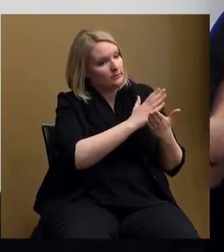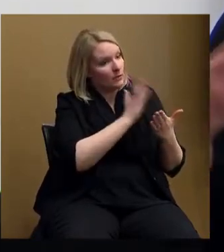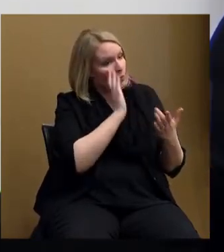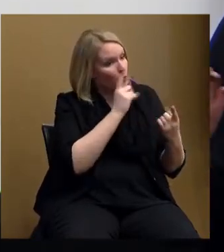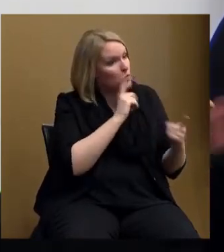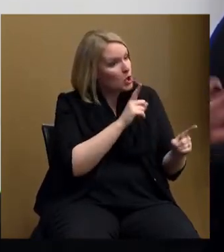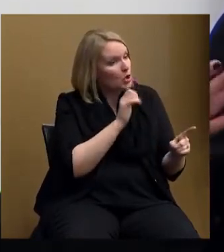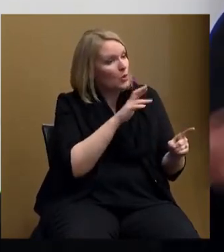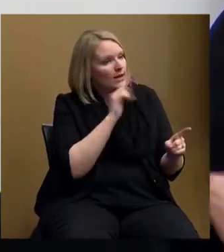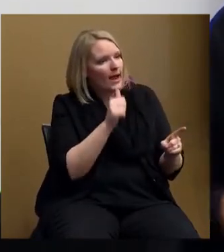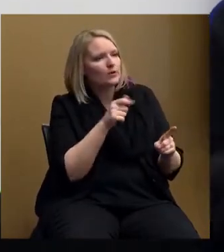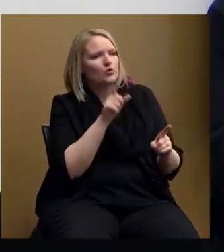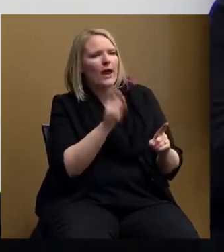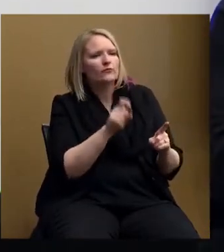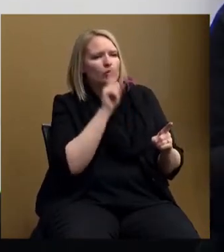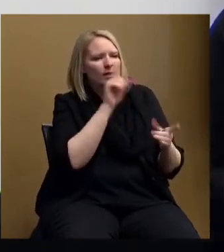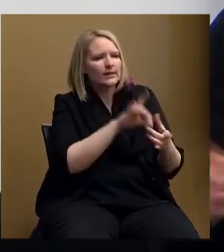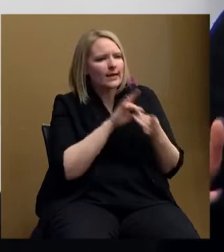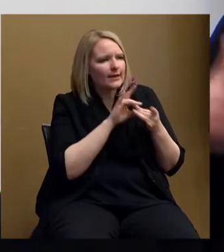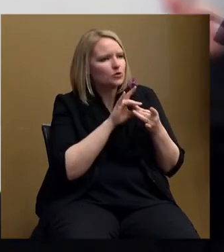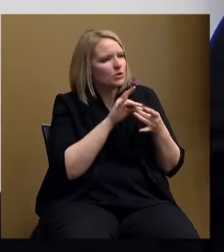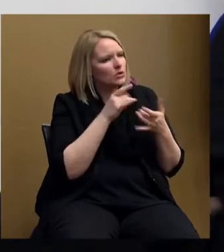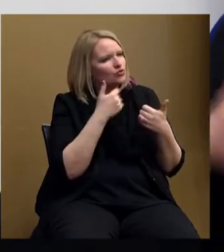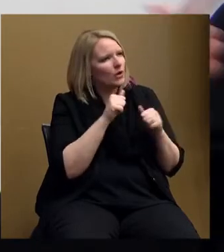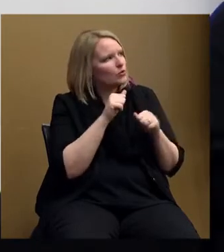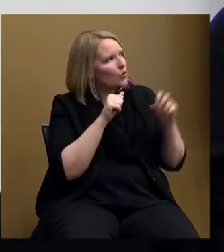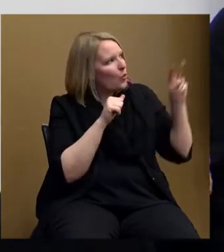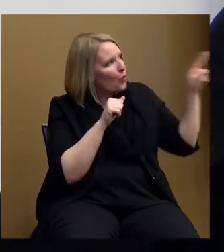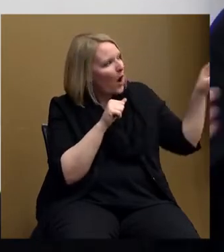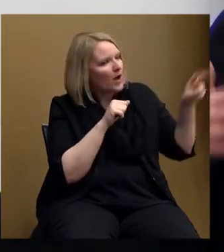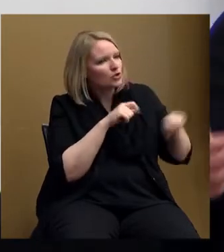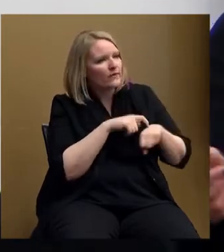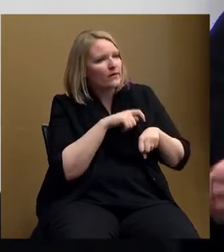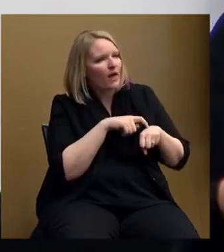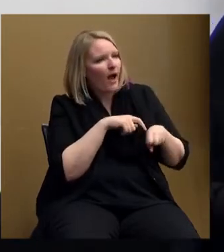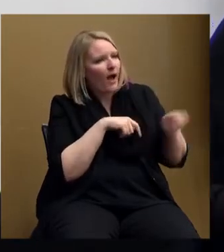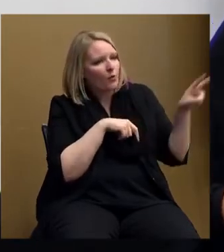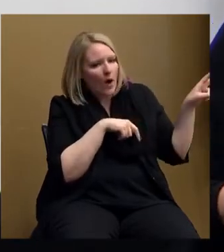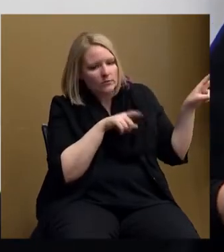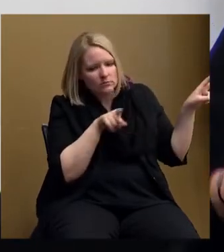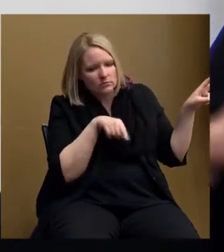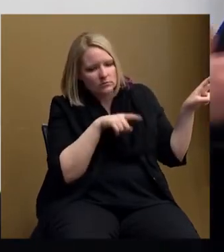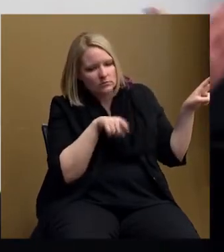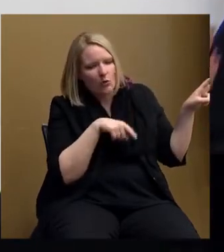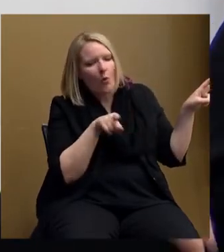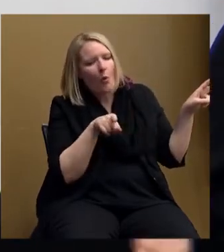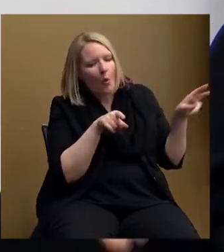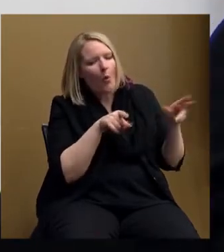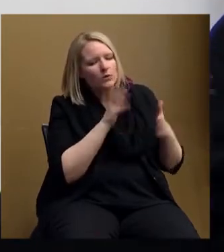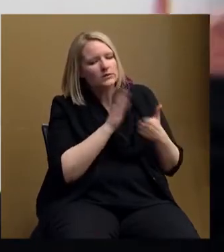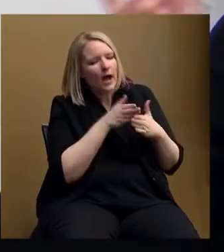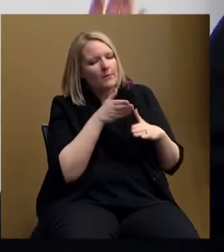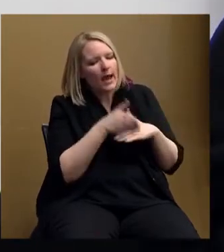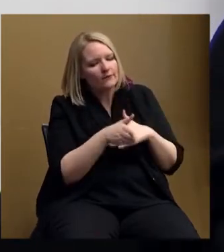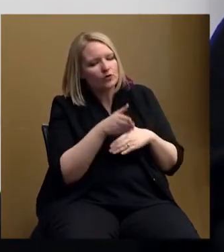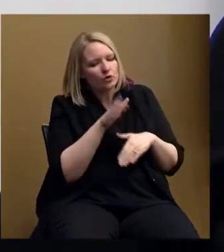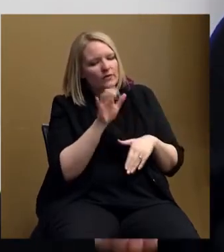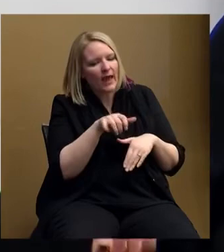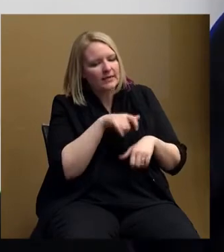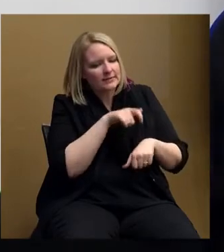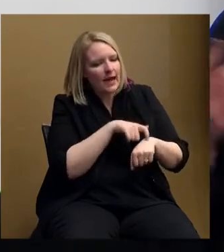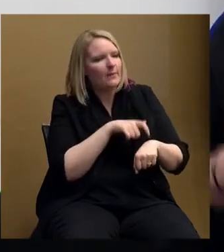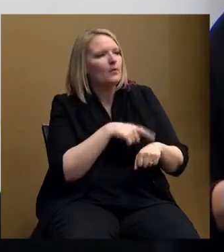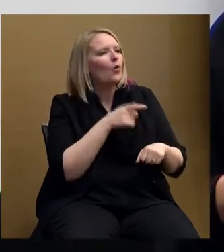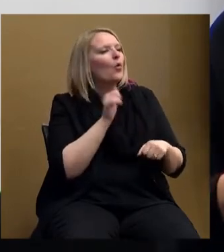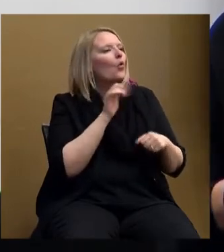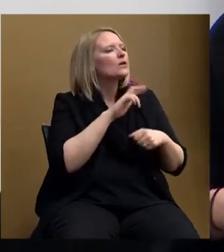and really gauging. Like, keep your eye on the clock so you know how long. It's also about embedding it at appropriate